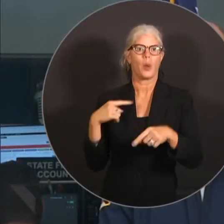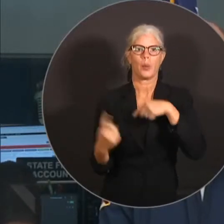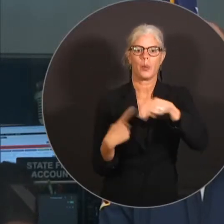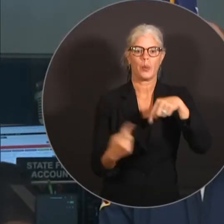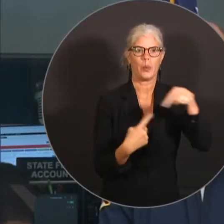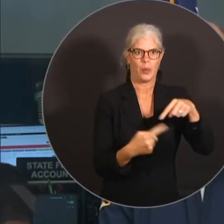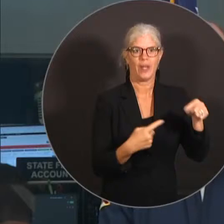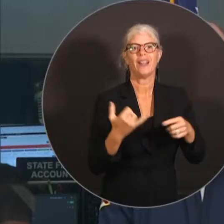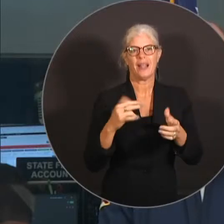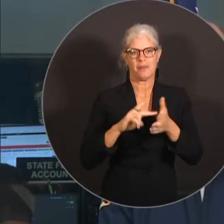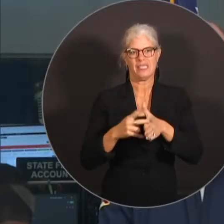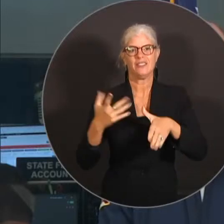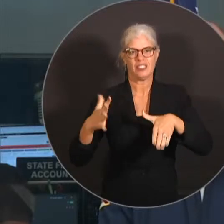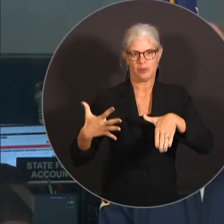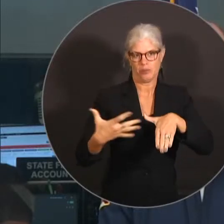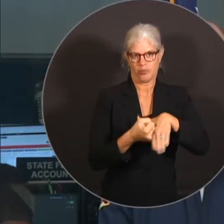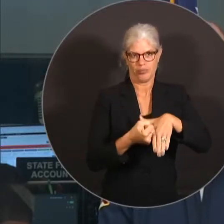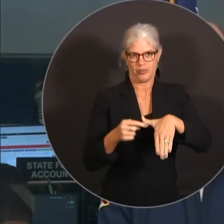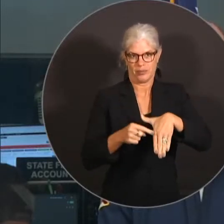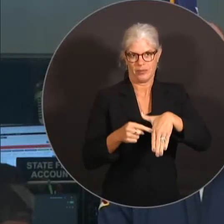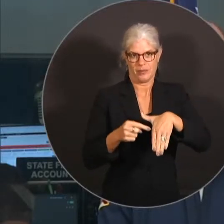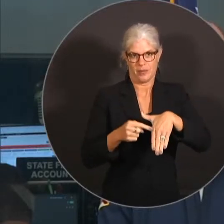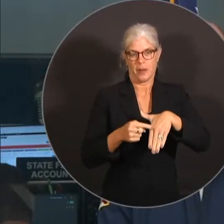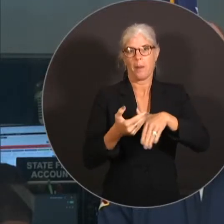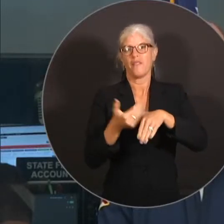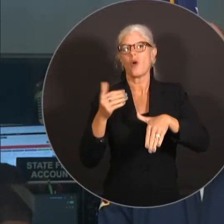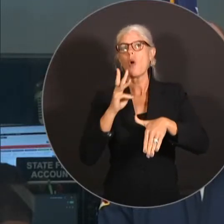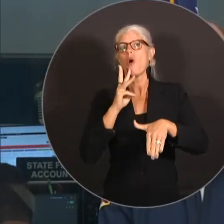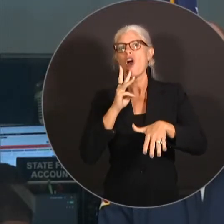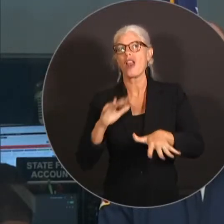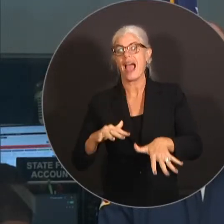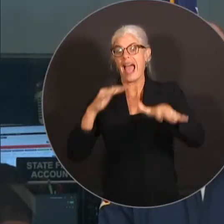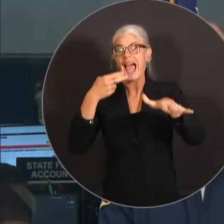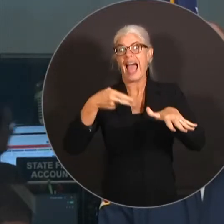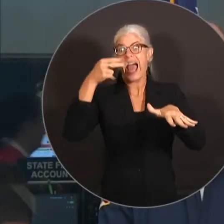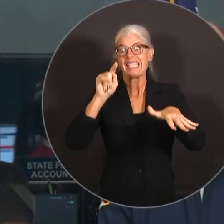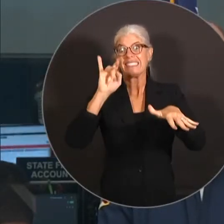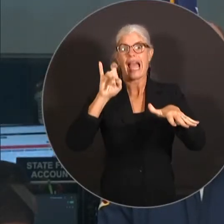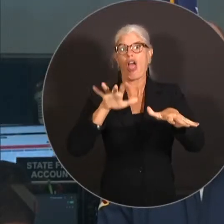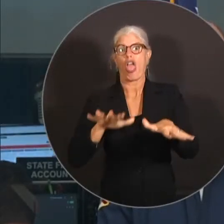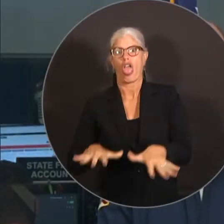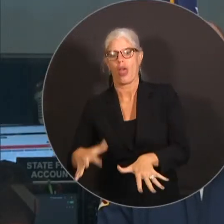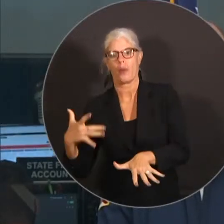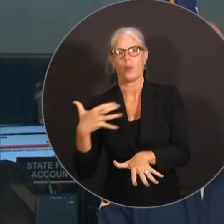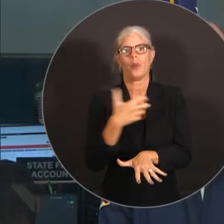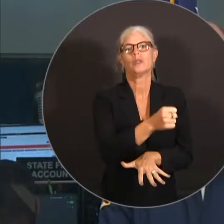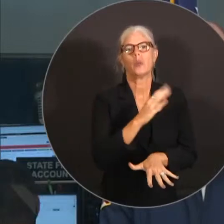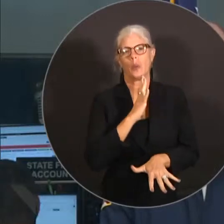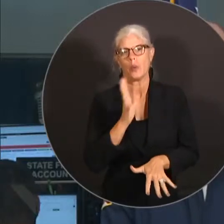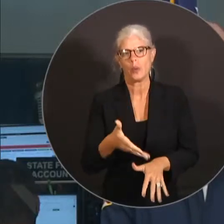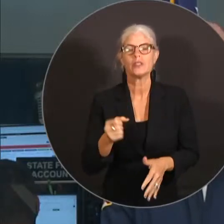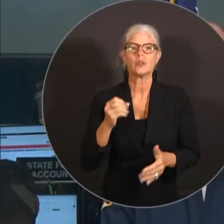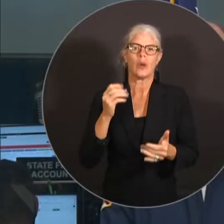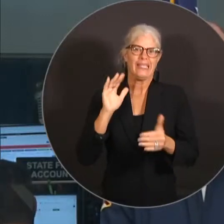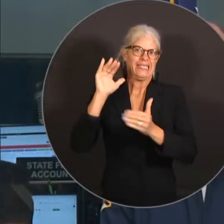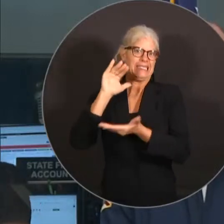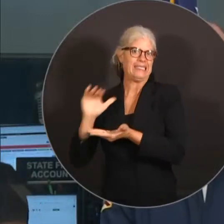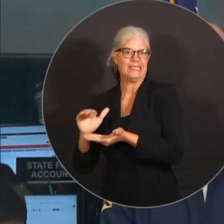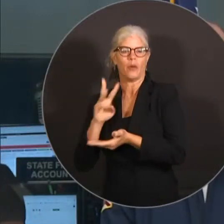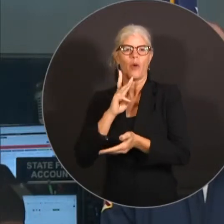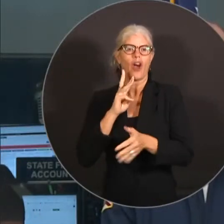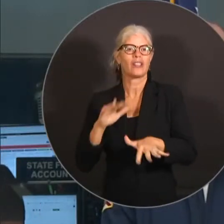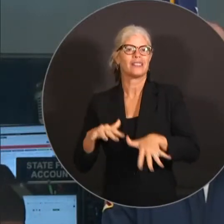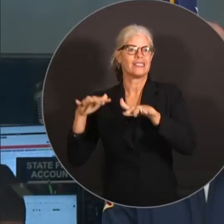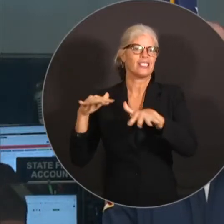Gulf Coast prior to high tide, which we hope will help mitigate some of the storm surge. You see